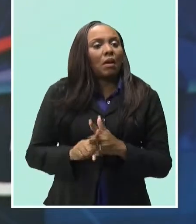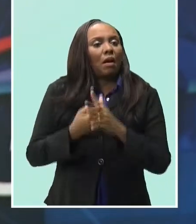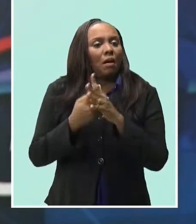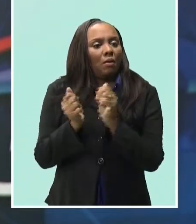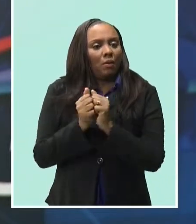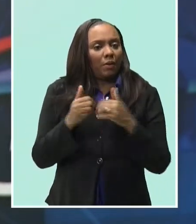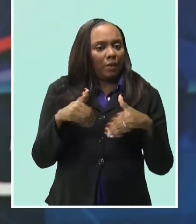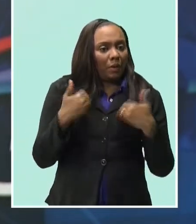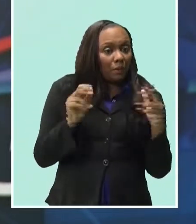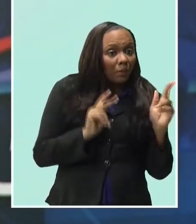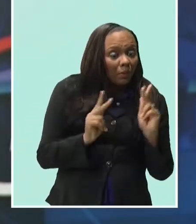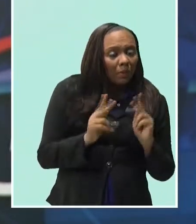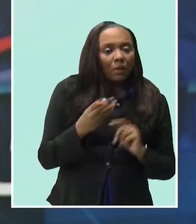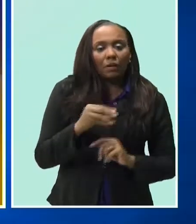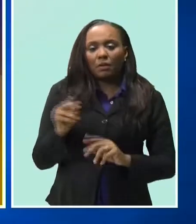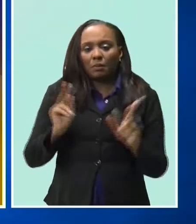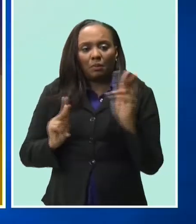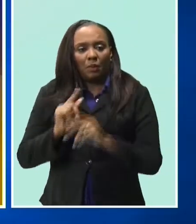the unemployed.